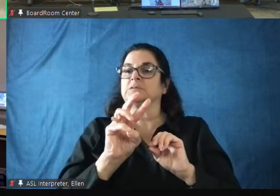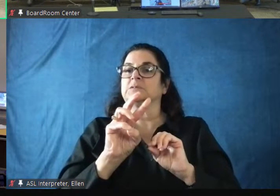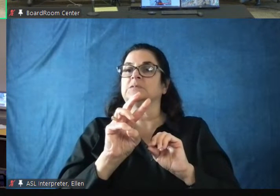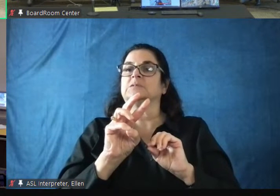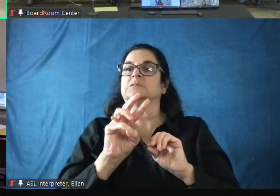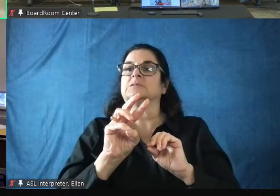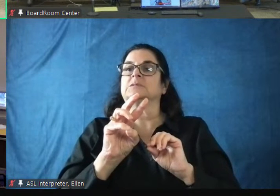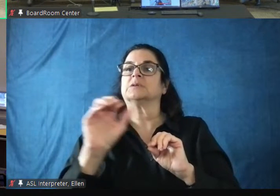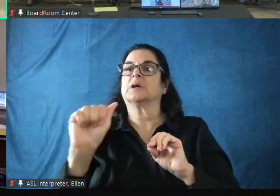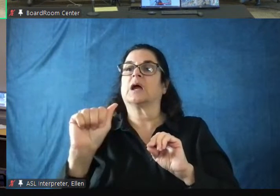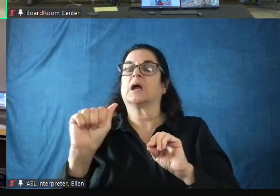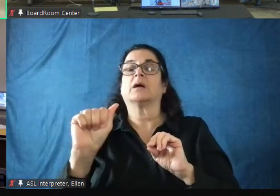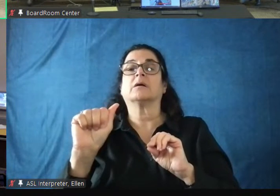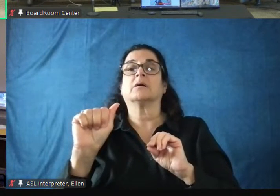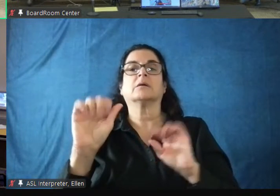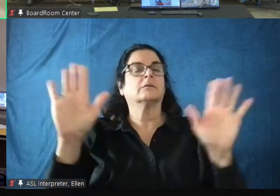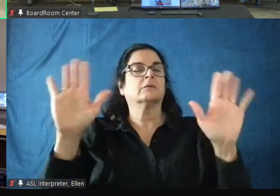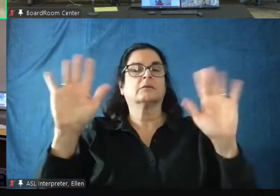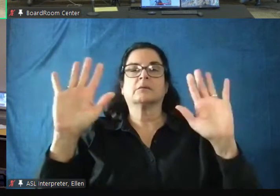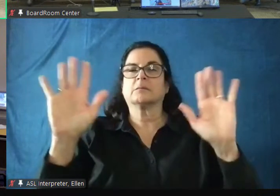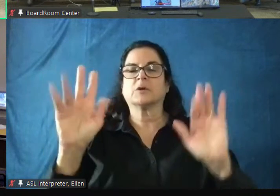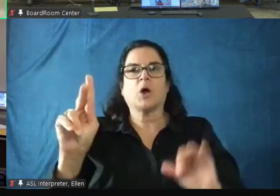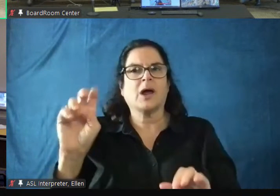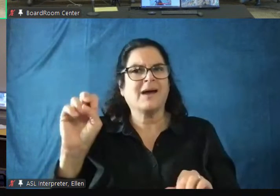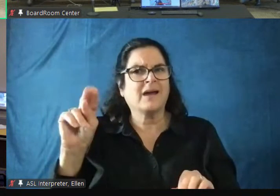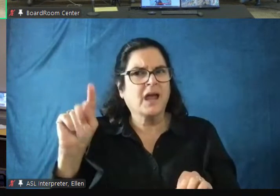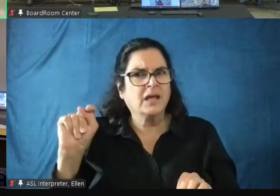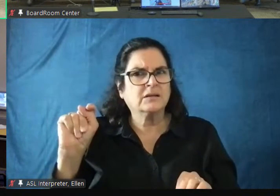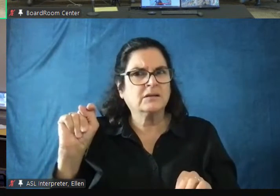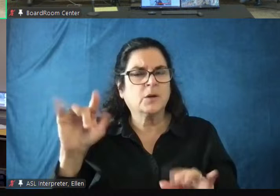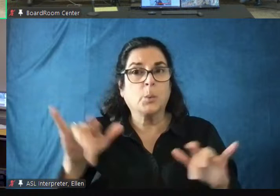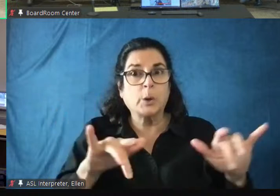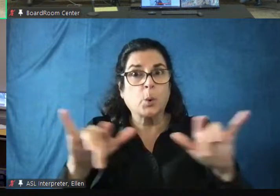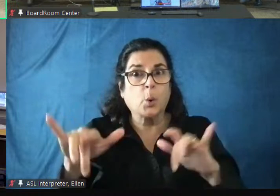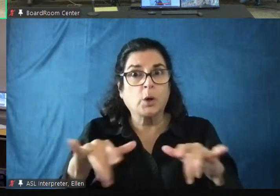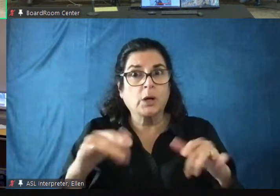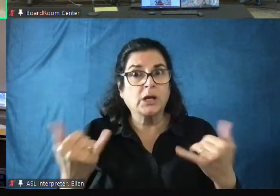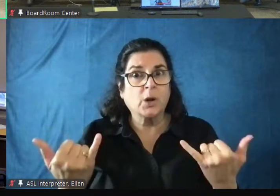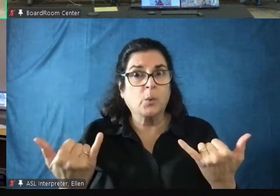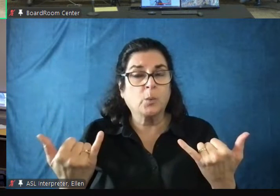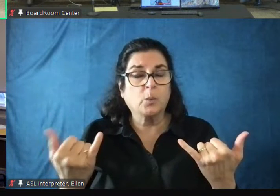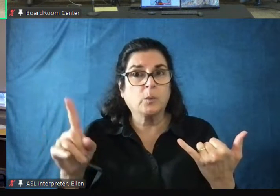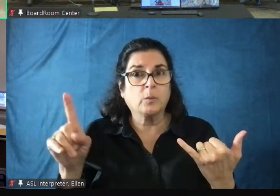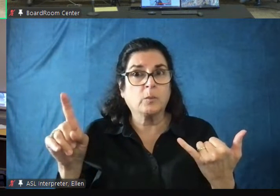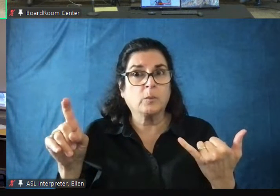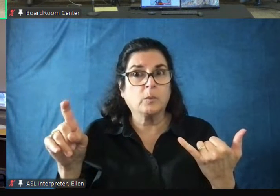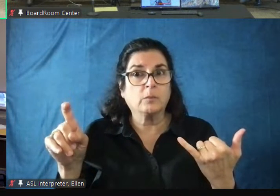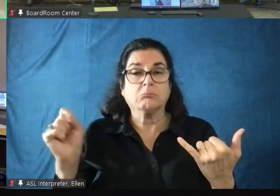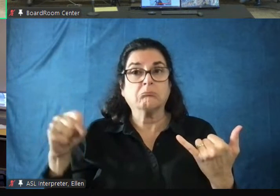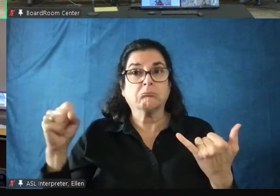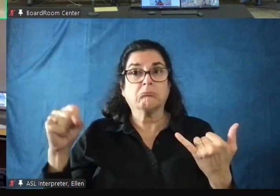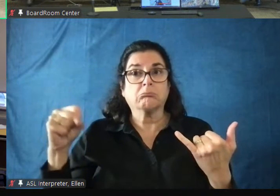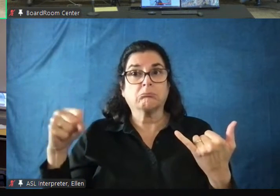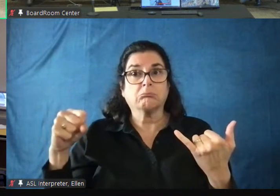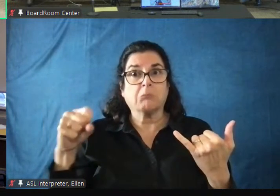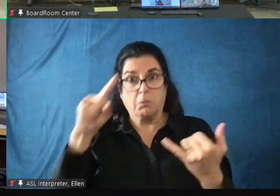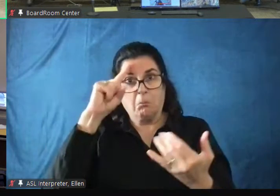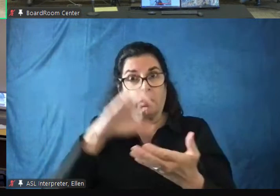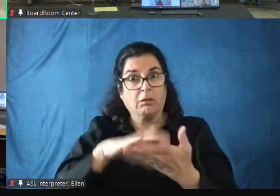Item 6A, the board. I'm sorry, Kent, are we recording? Are we recording? Yeah, it's Vida, I believe